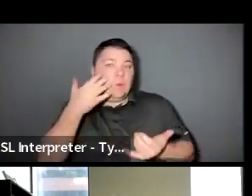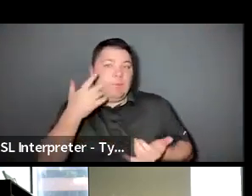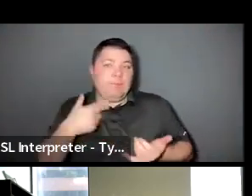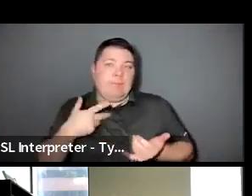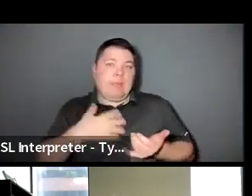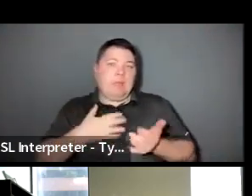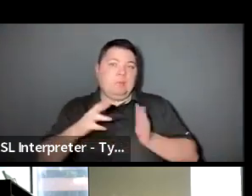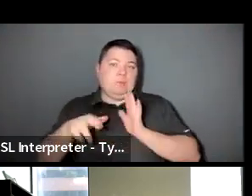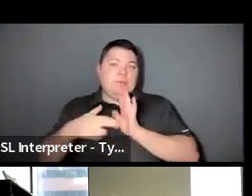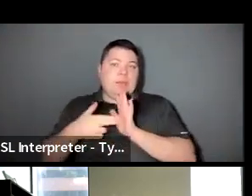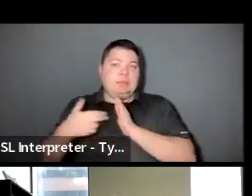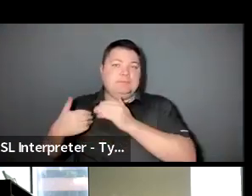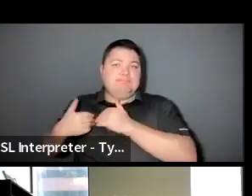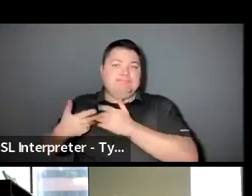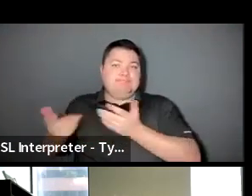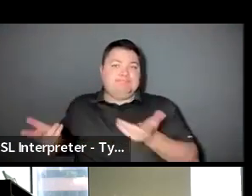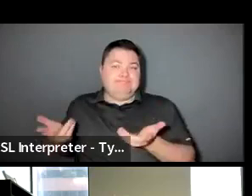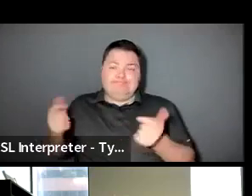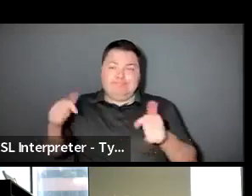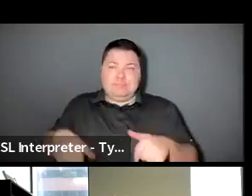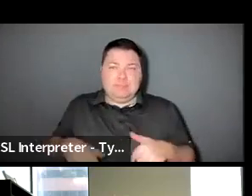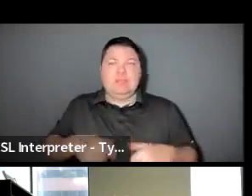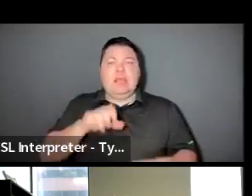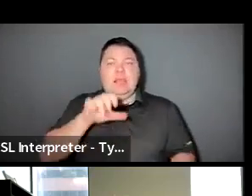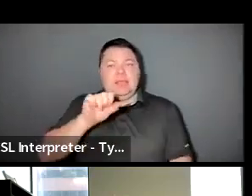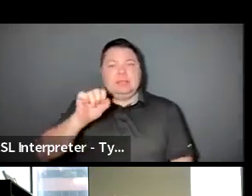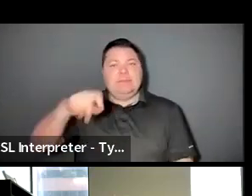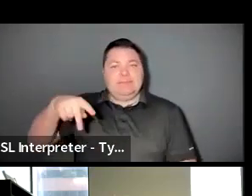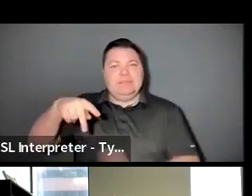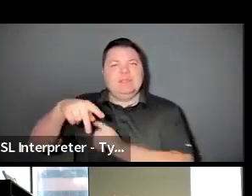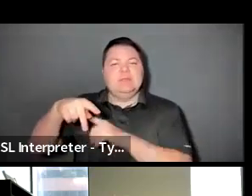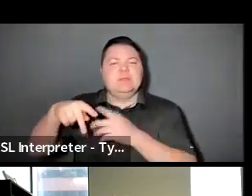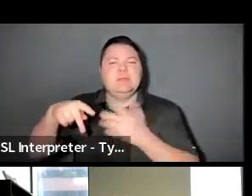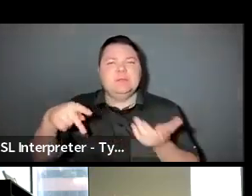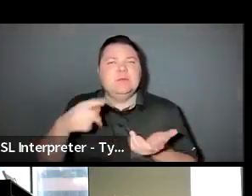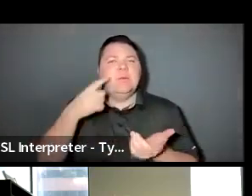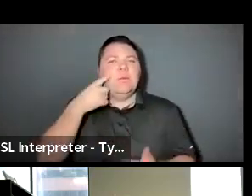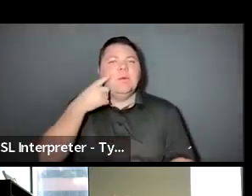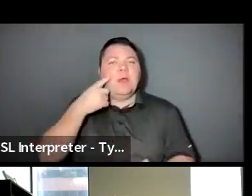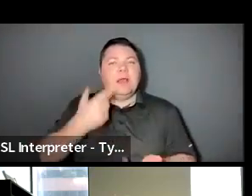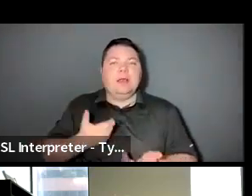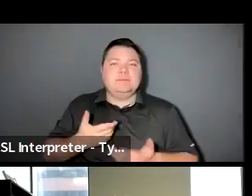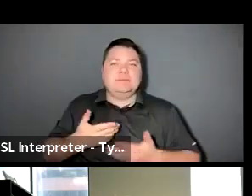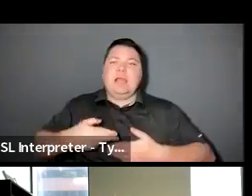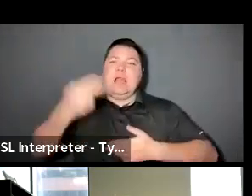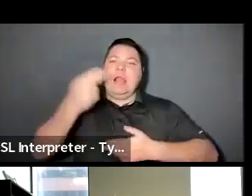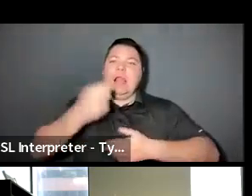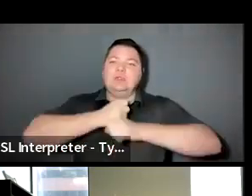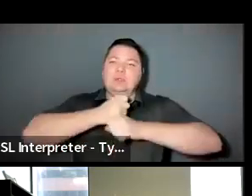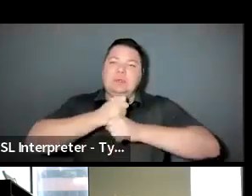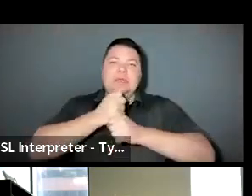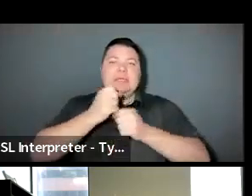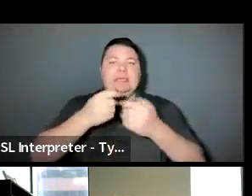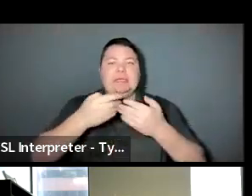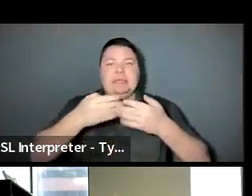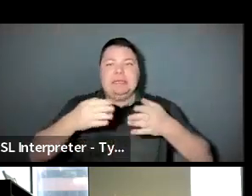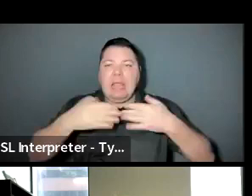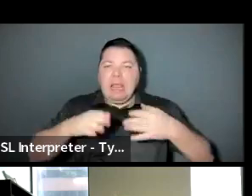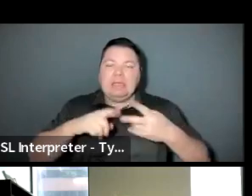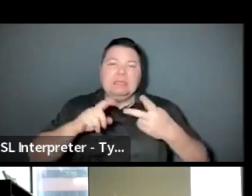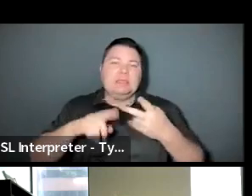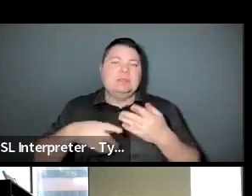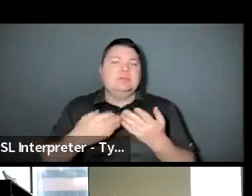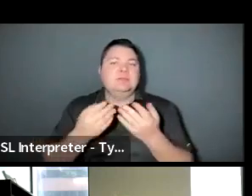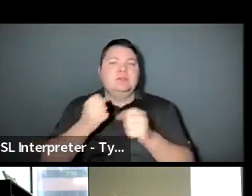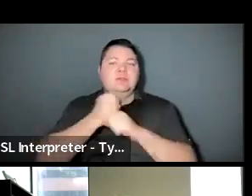secured platform plan focuses on high security gating, security fencing, and